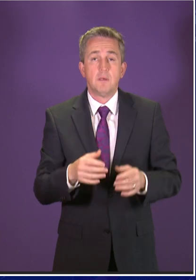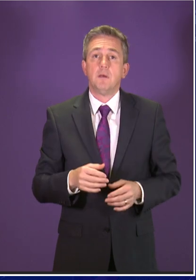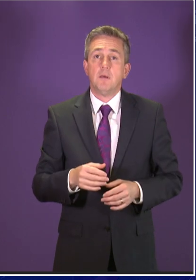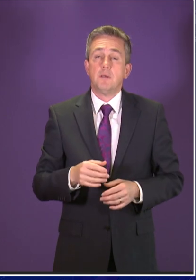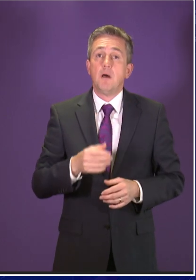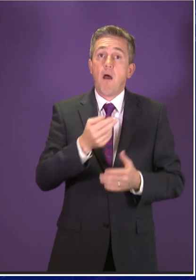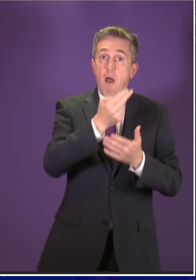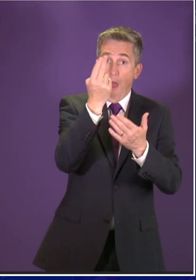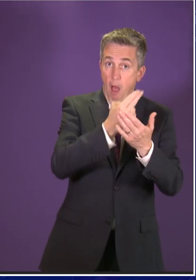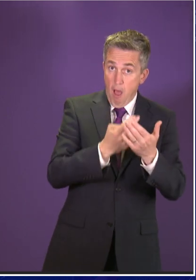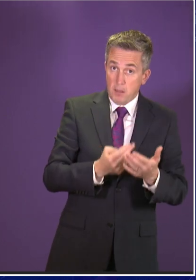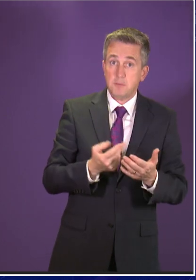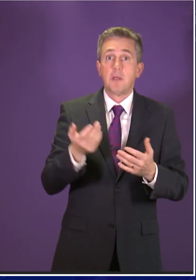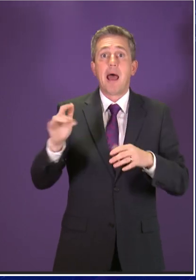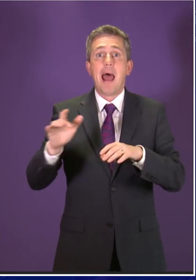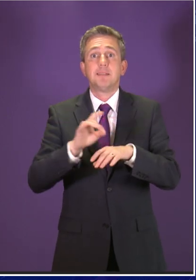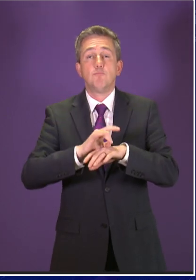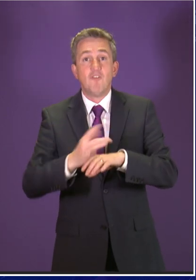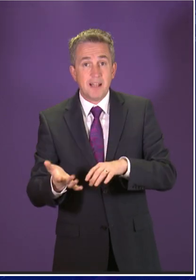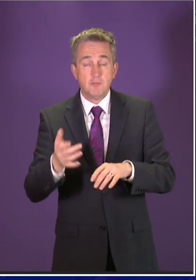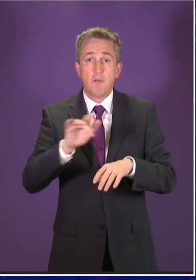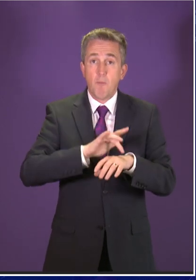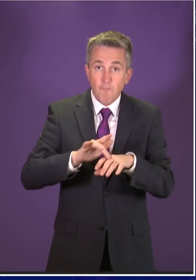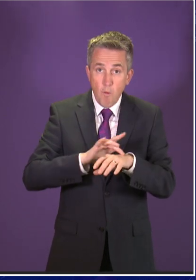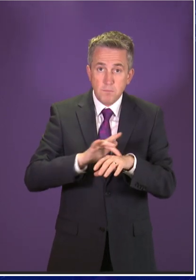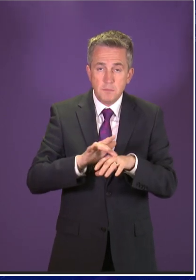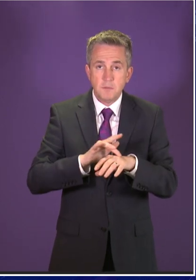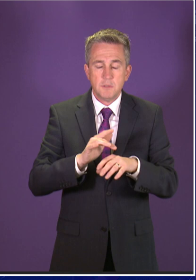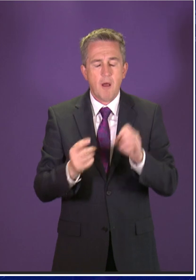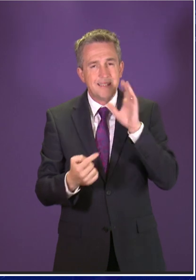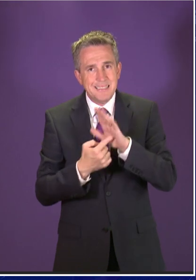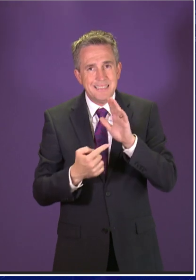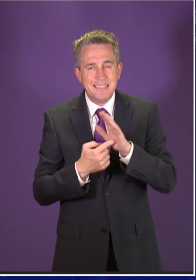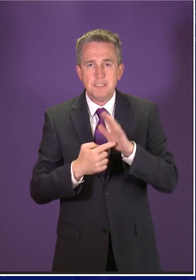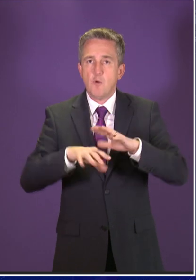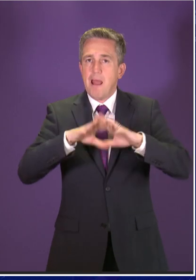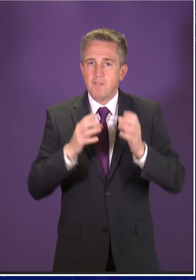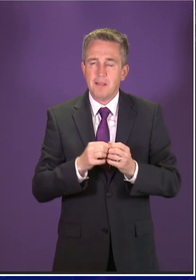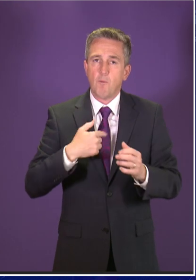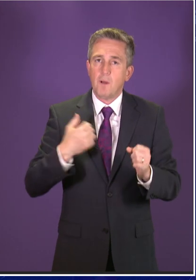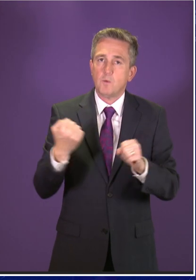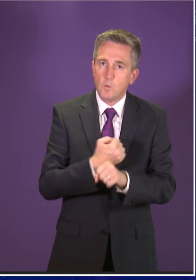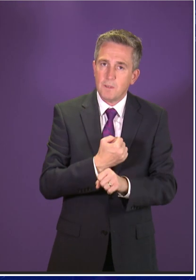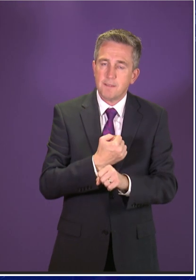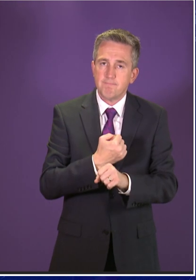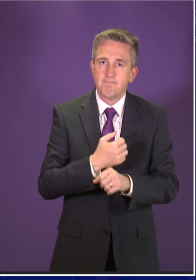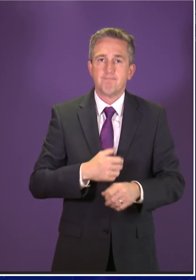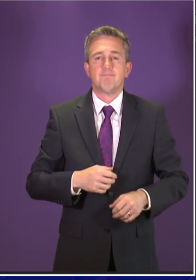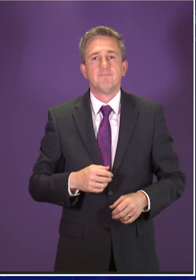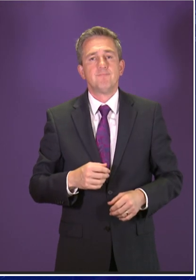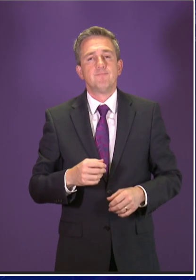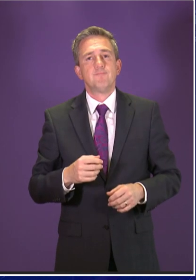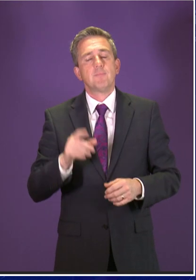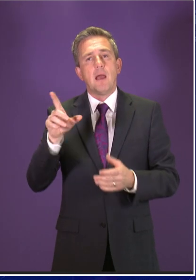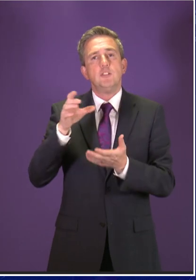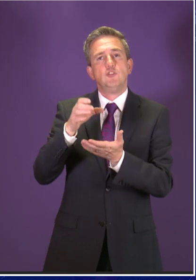its practitioners at the centre of the conversation that we are about to have. This event is supported by an independent